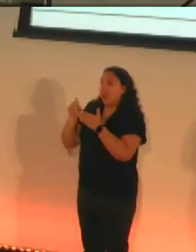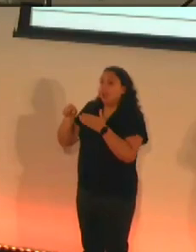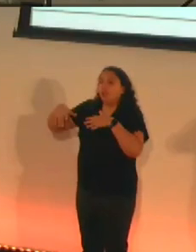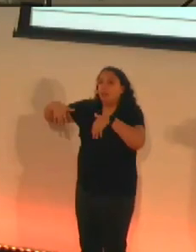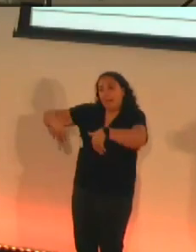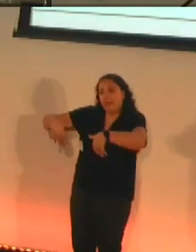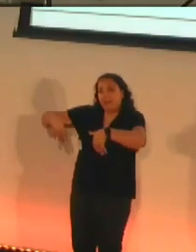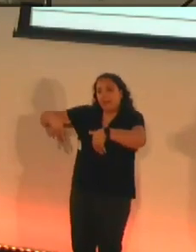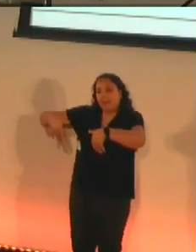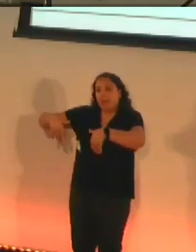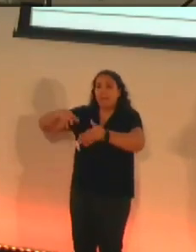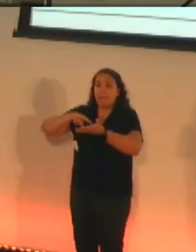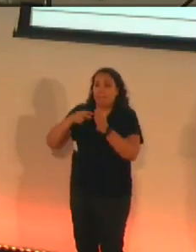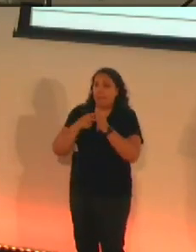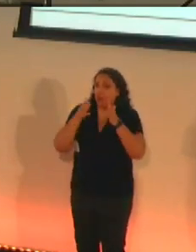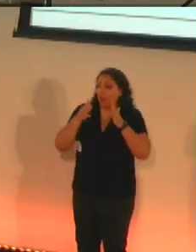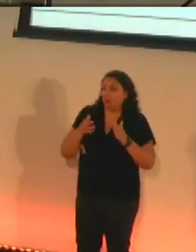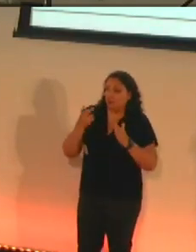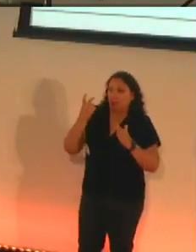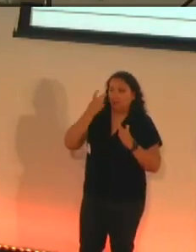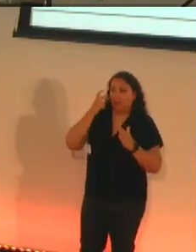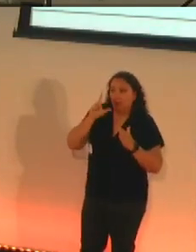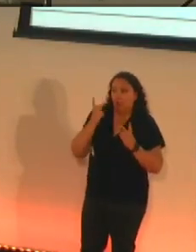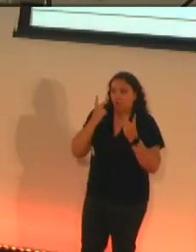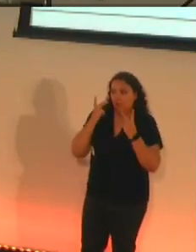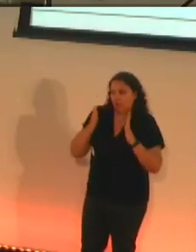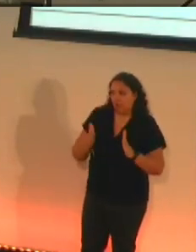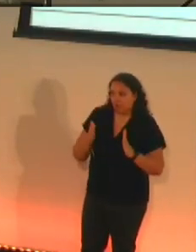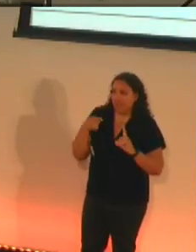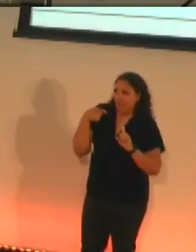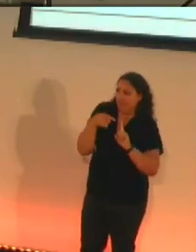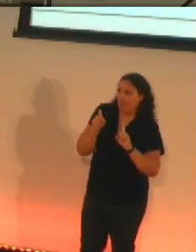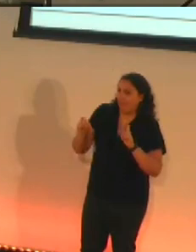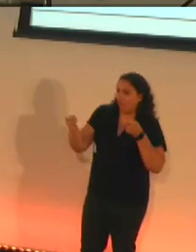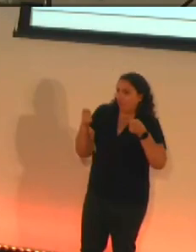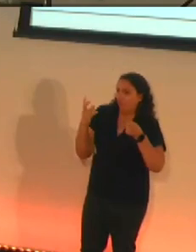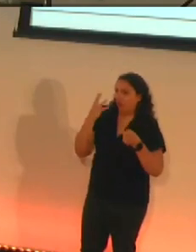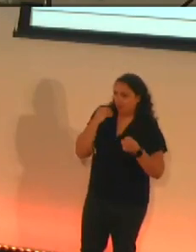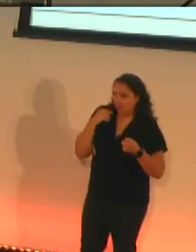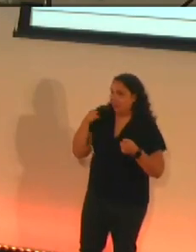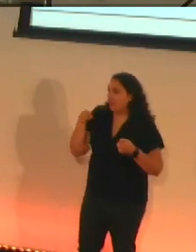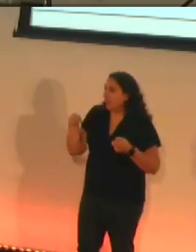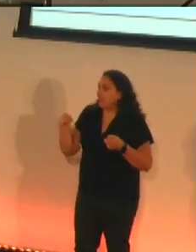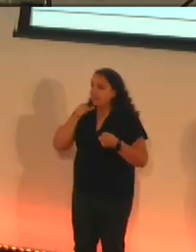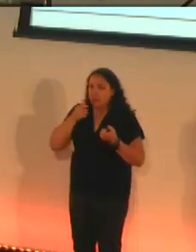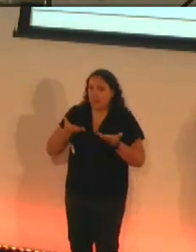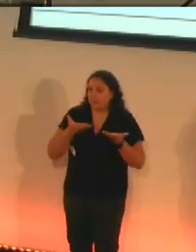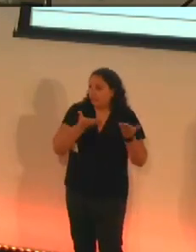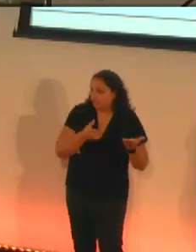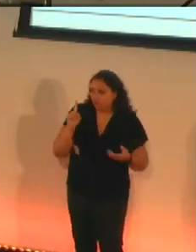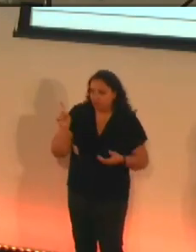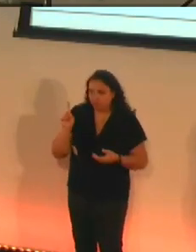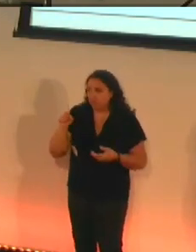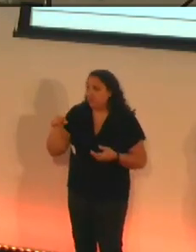to allow the participants to control the experience. They would not make suggestions, they would not perform actions unless the participant